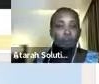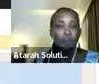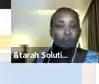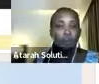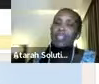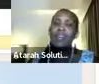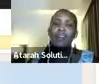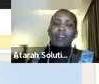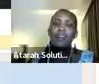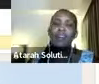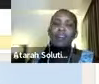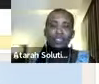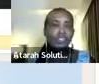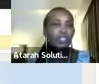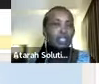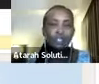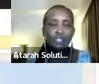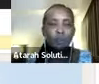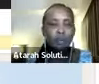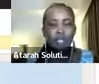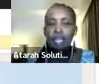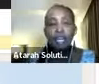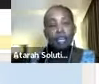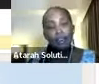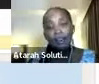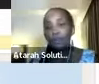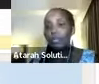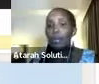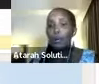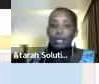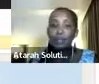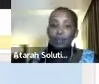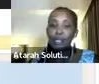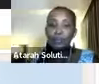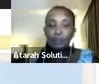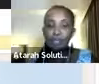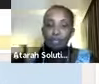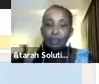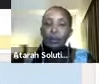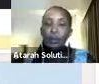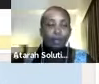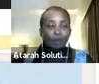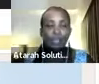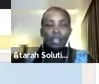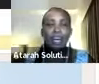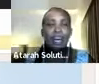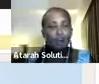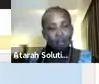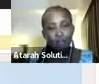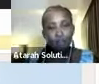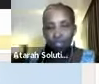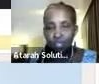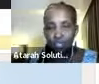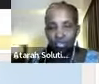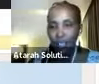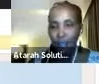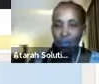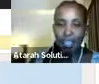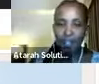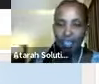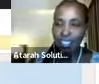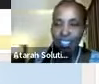swimming pool, they have delicious meals, and their rooms are really, really good. So please go there, order for fish.